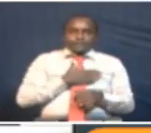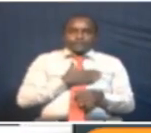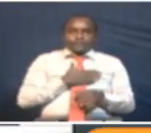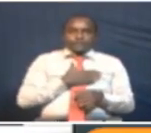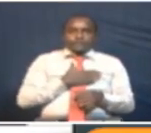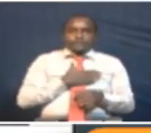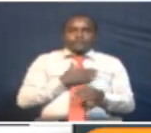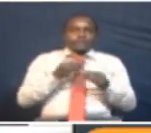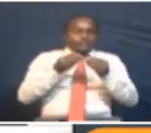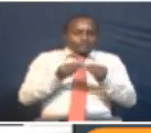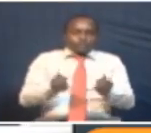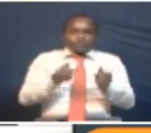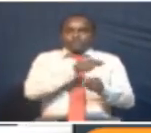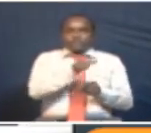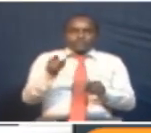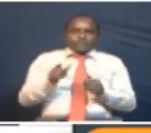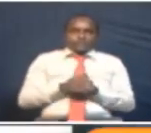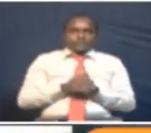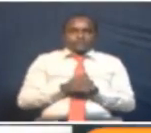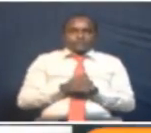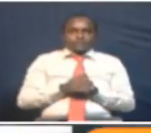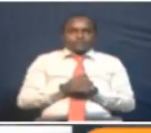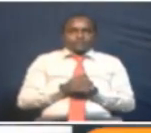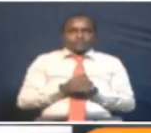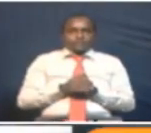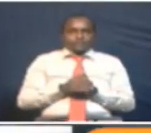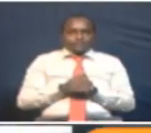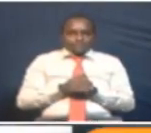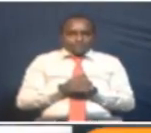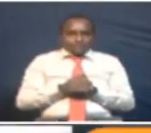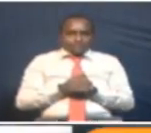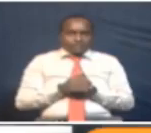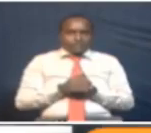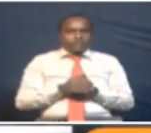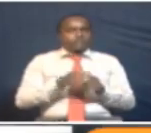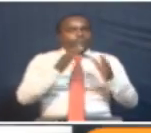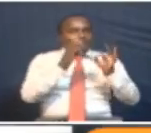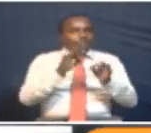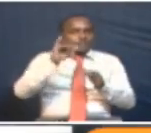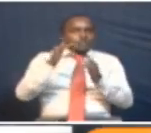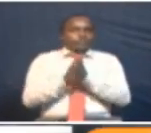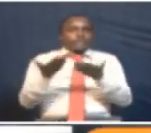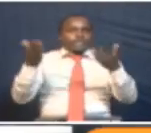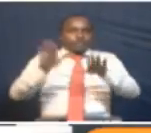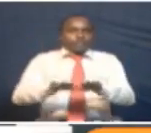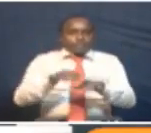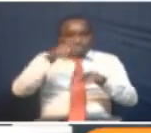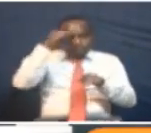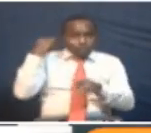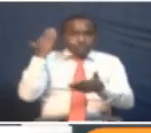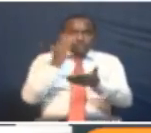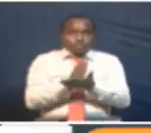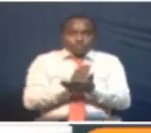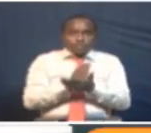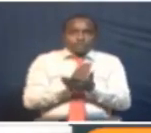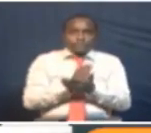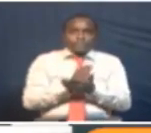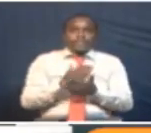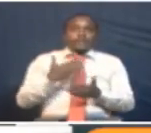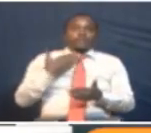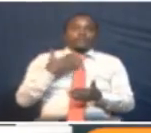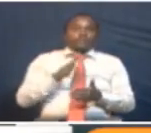dragons, slay those sacred even cows. If at the expense of Jubilee collapsing. Yes, because the truth of the matter, we do not want